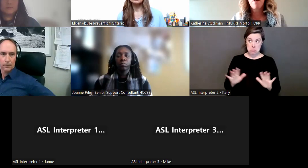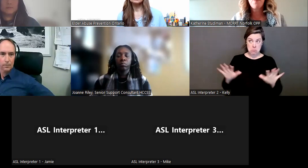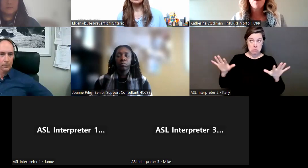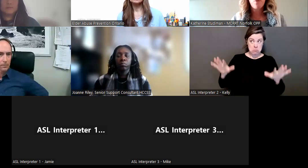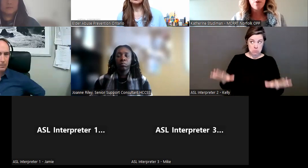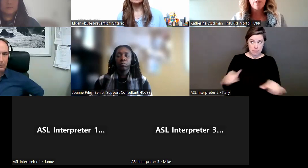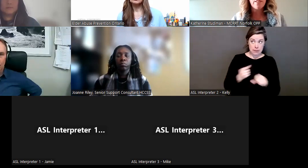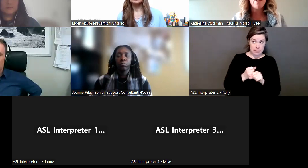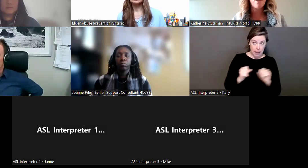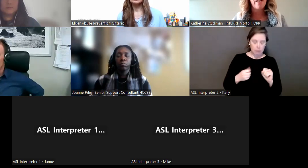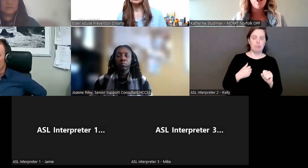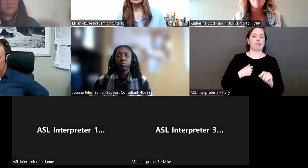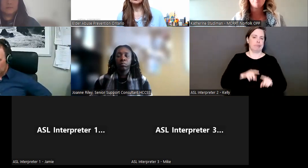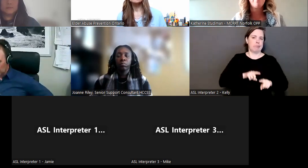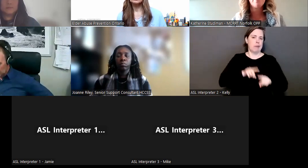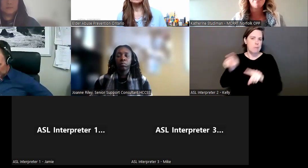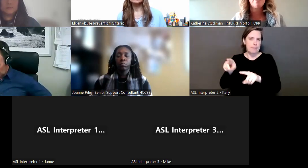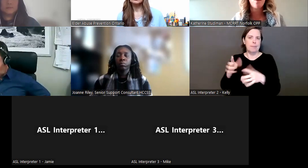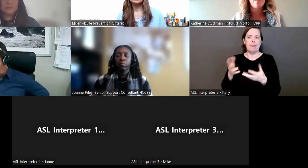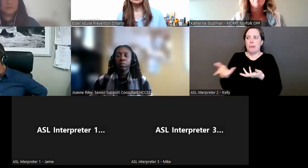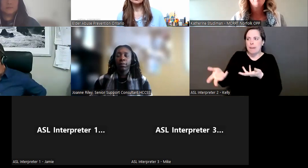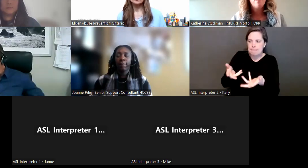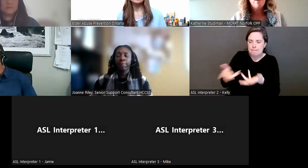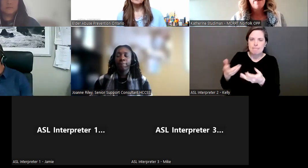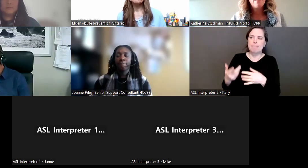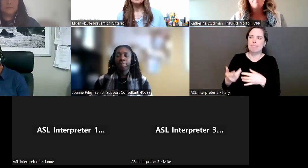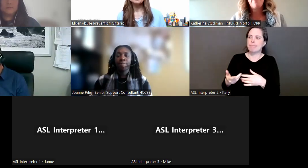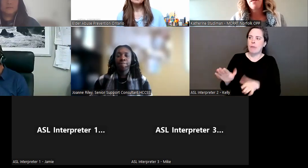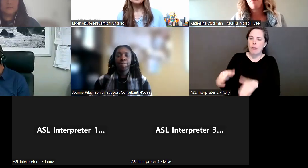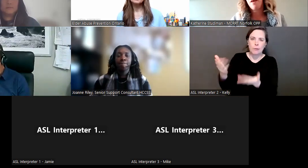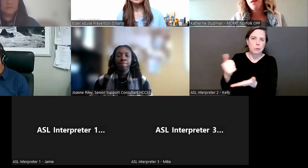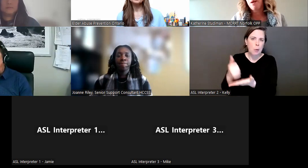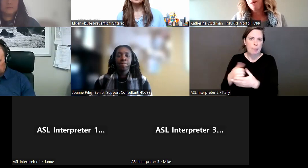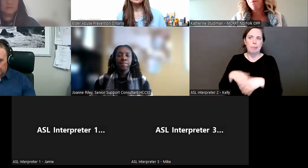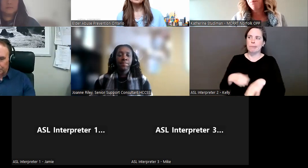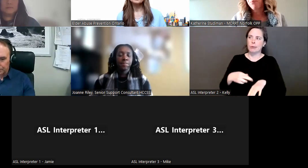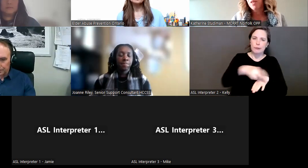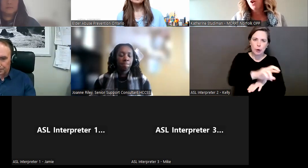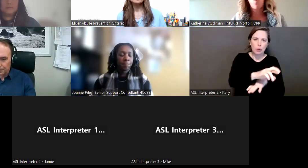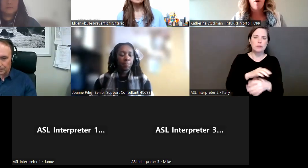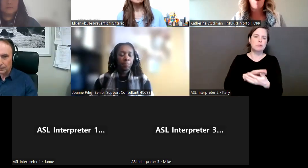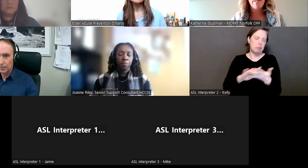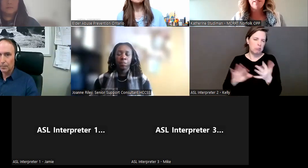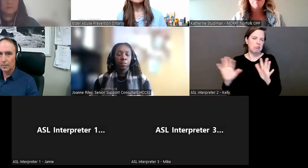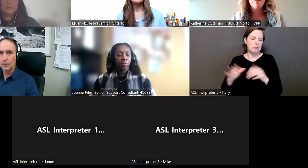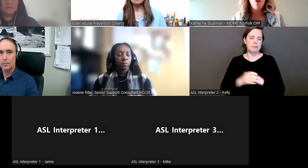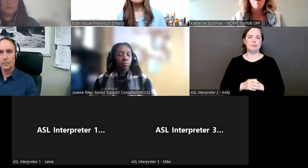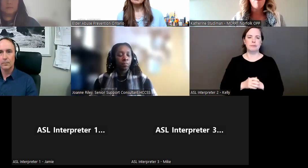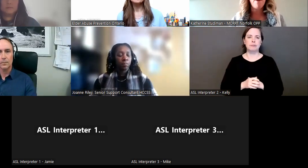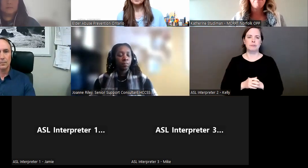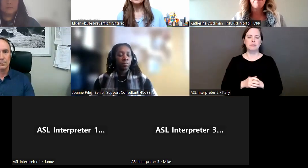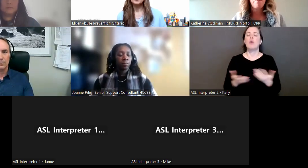offer resources or connection to services or that type of thing. But no, we're always